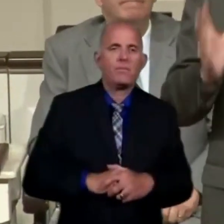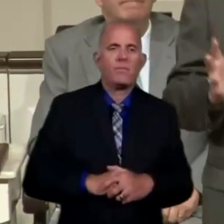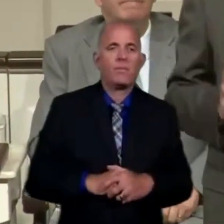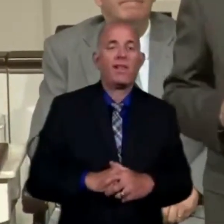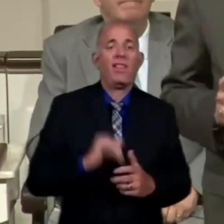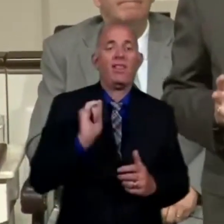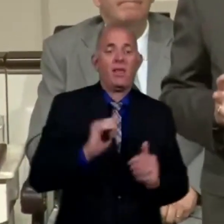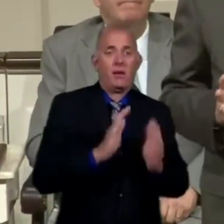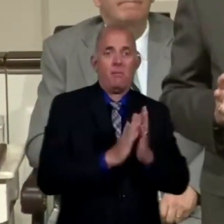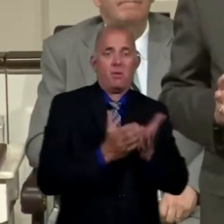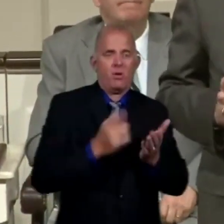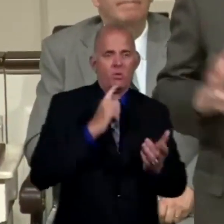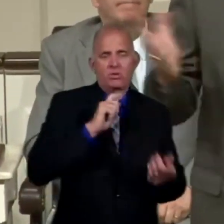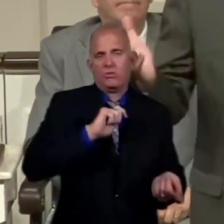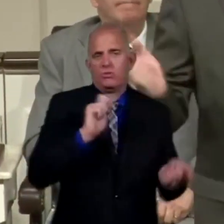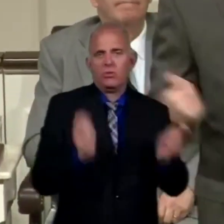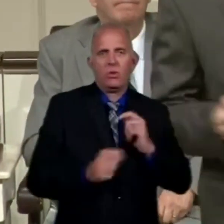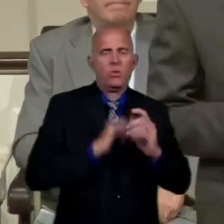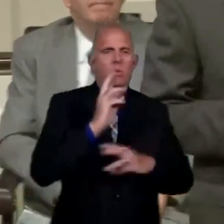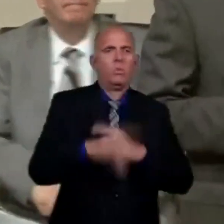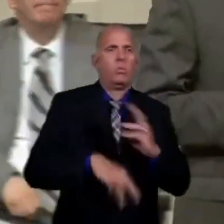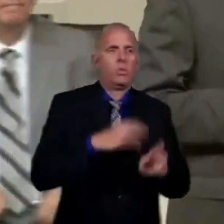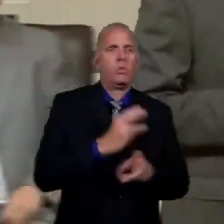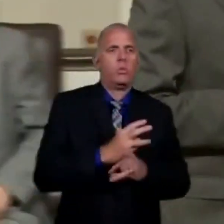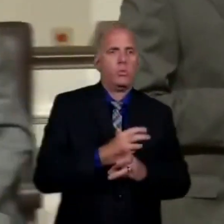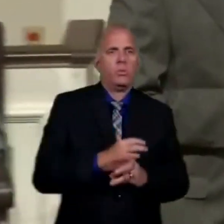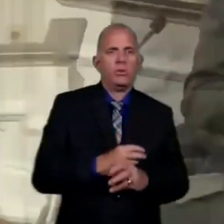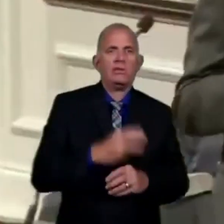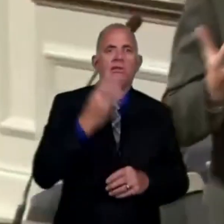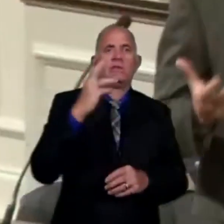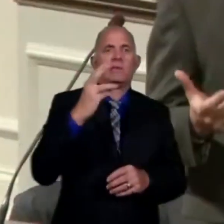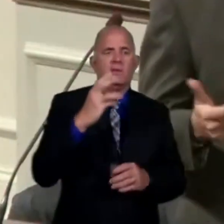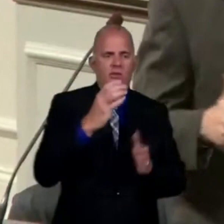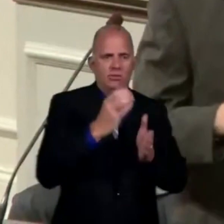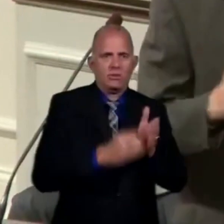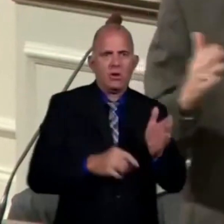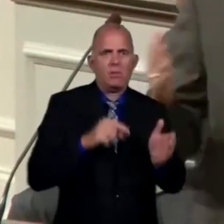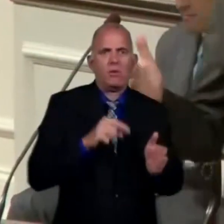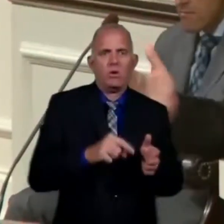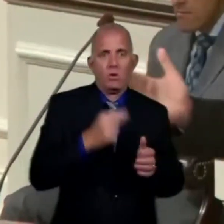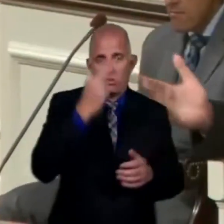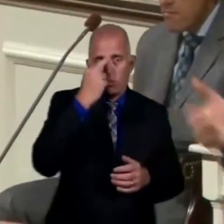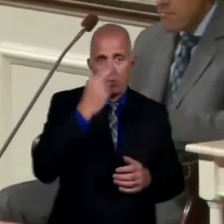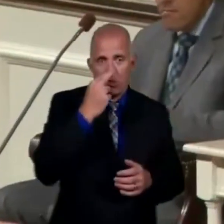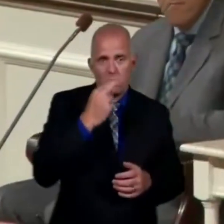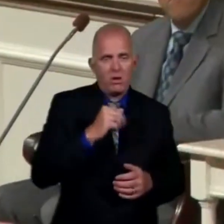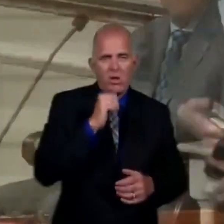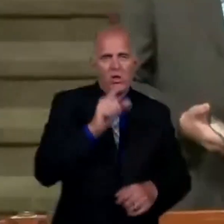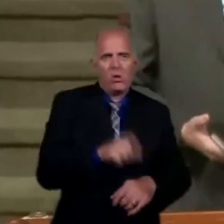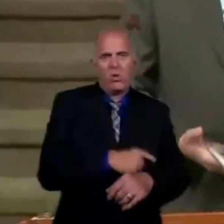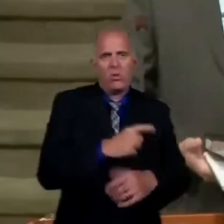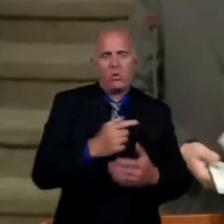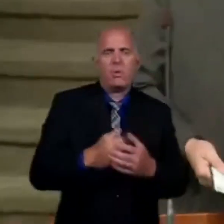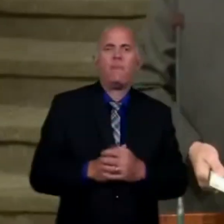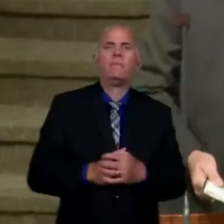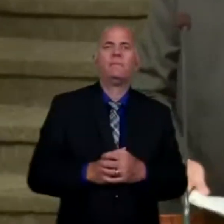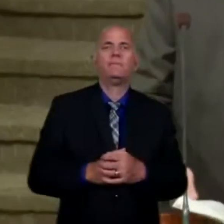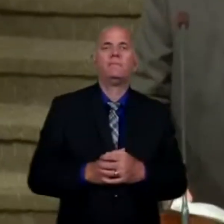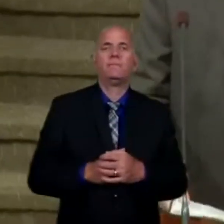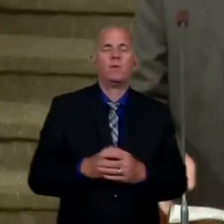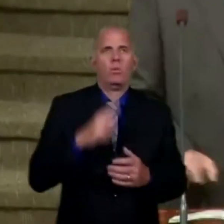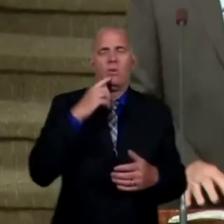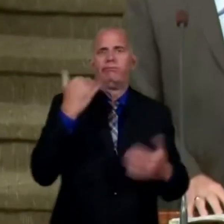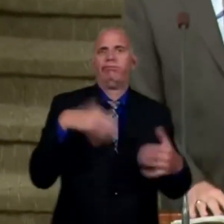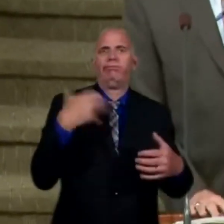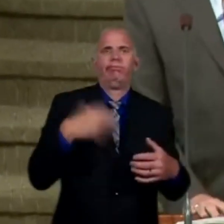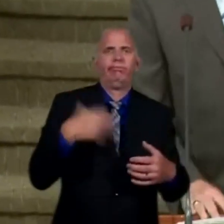changed the world. It's only 16 chapters in this book. It's not terribly long, but it's